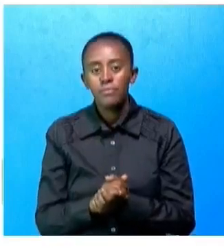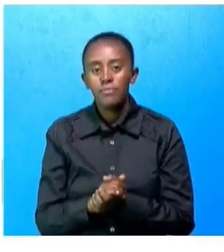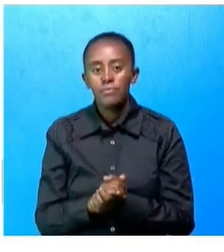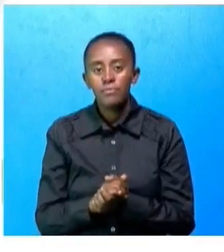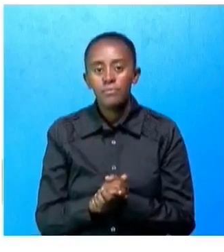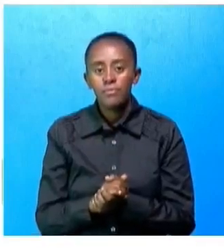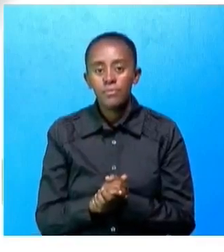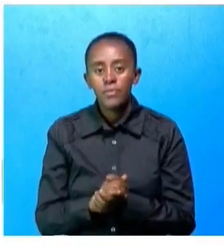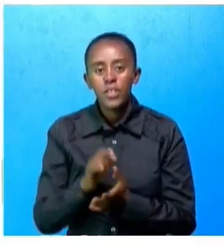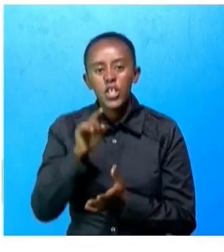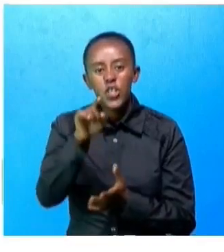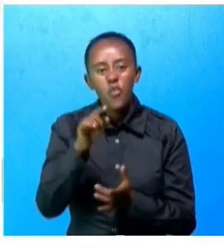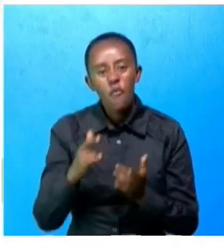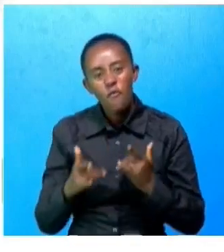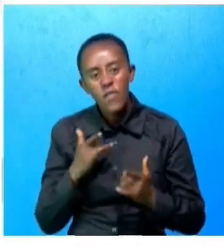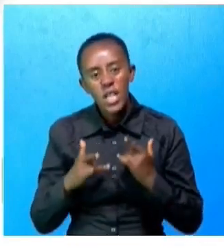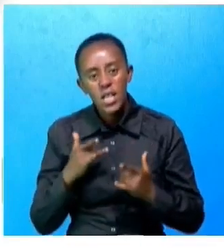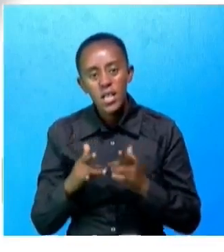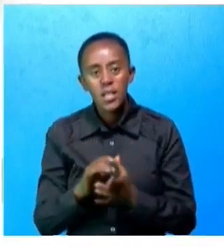you feel